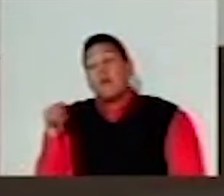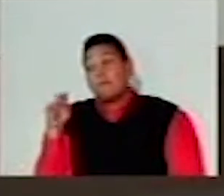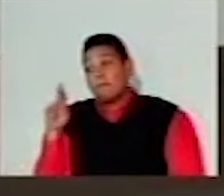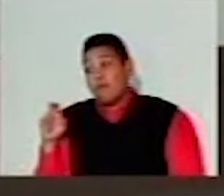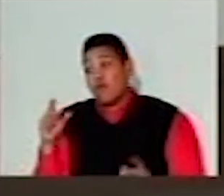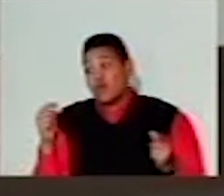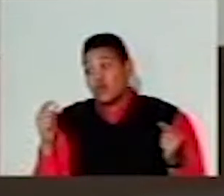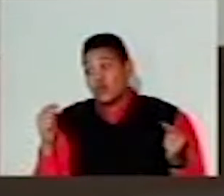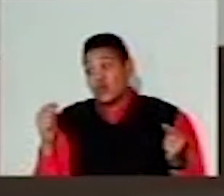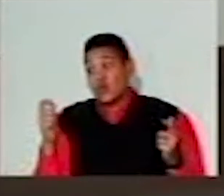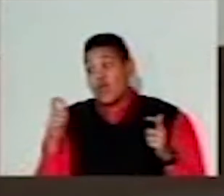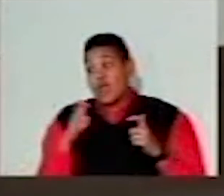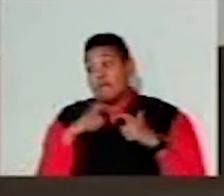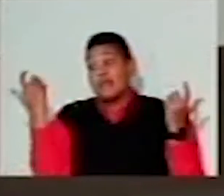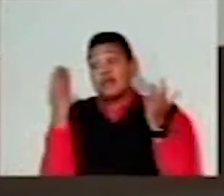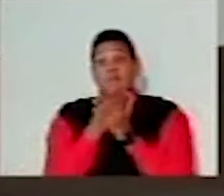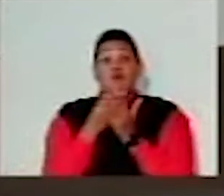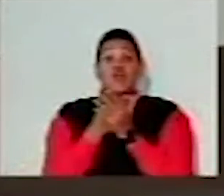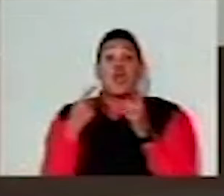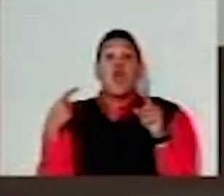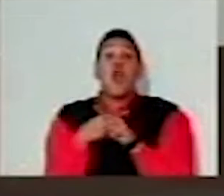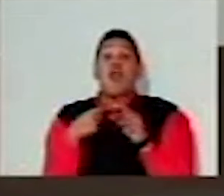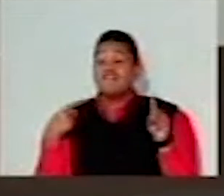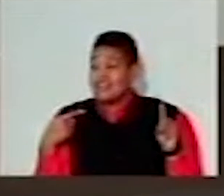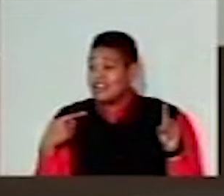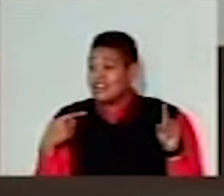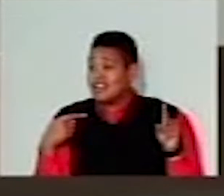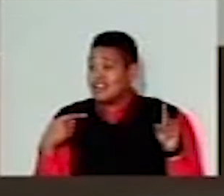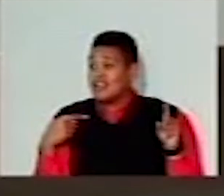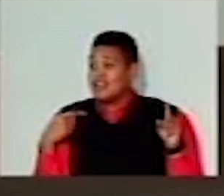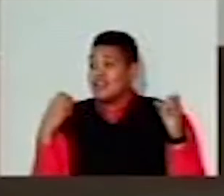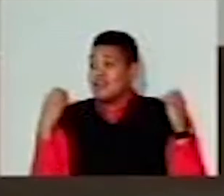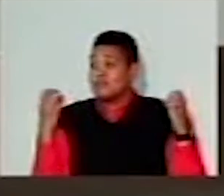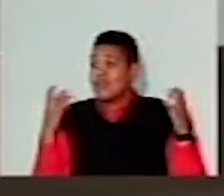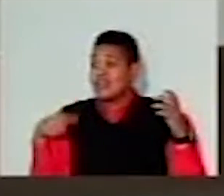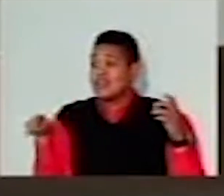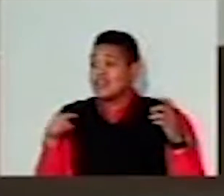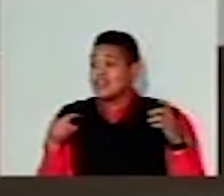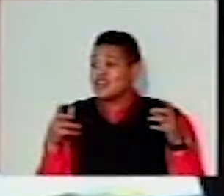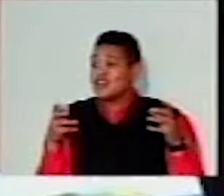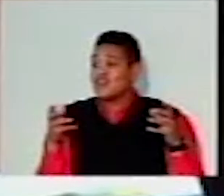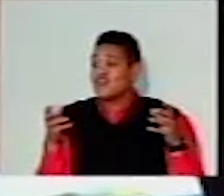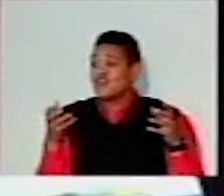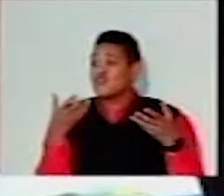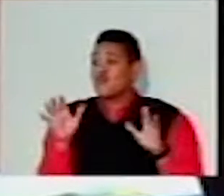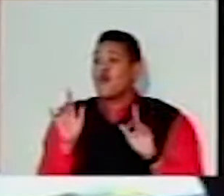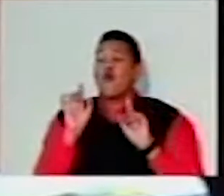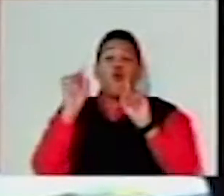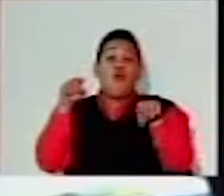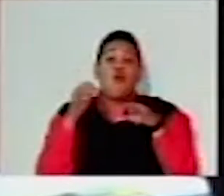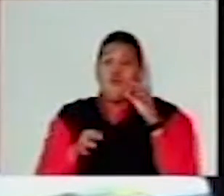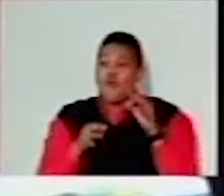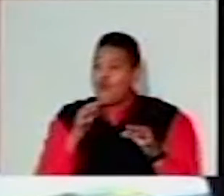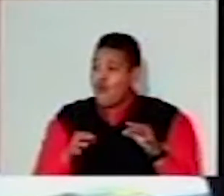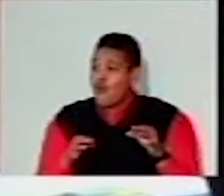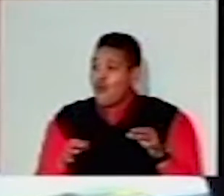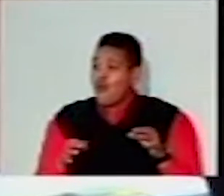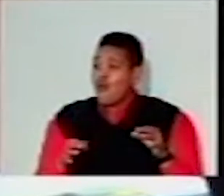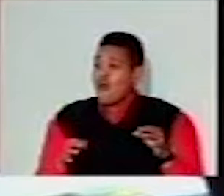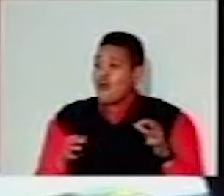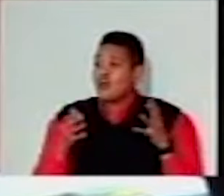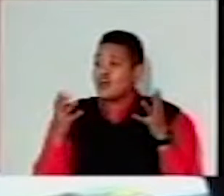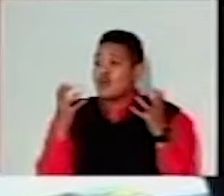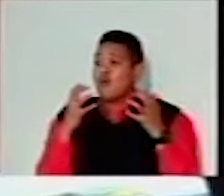money is in conflict, many of the parties do not want to go to court. They want